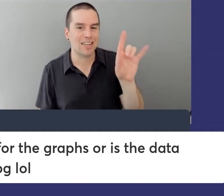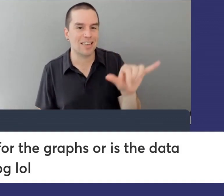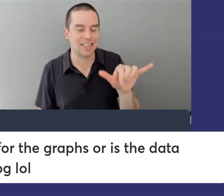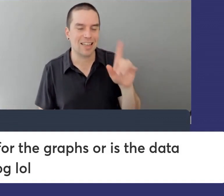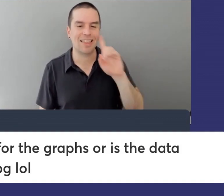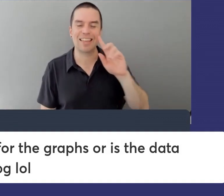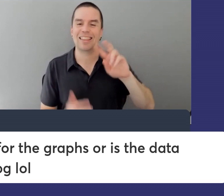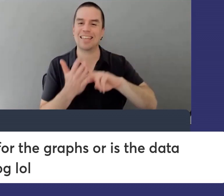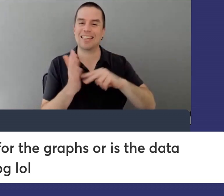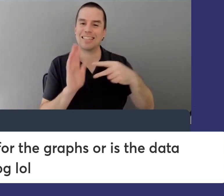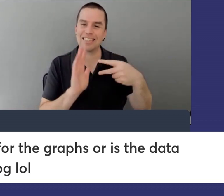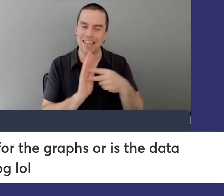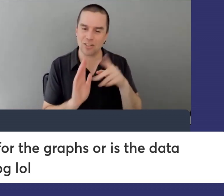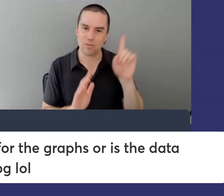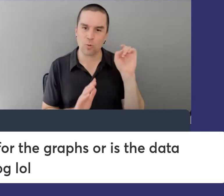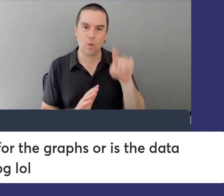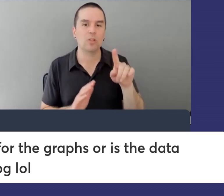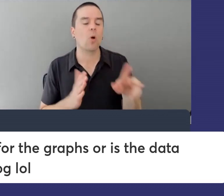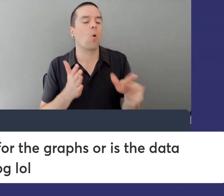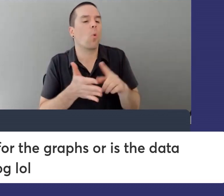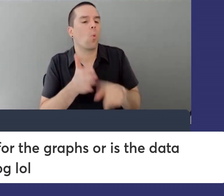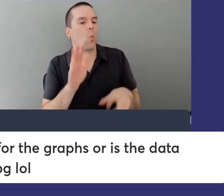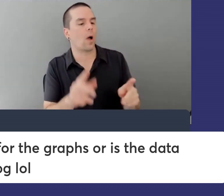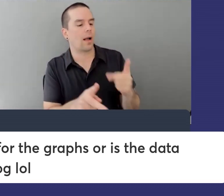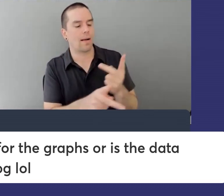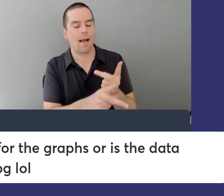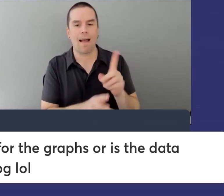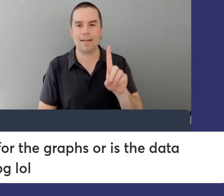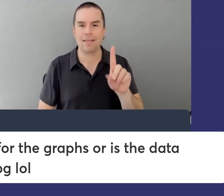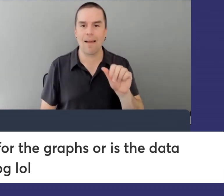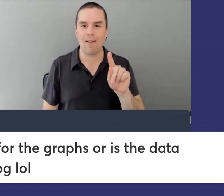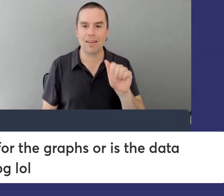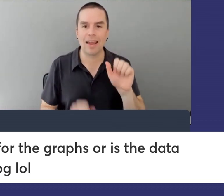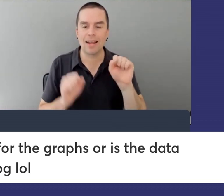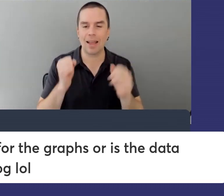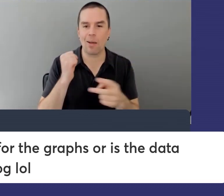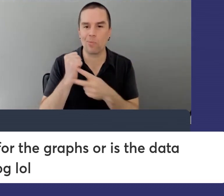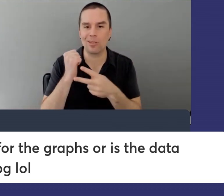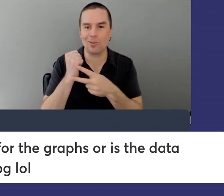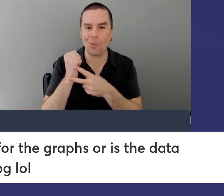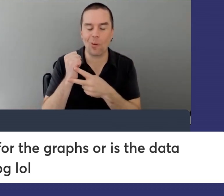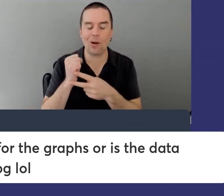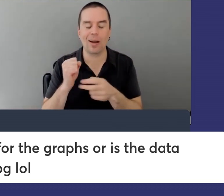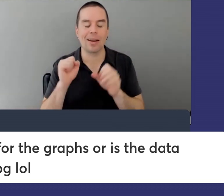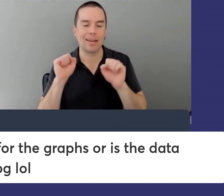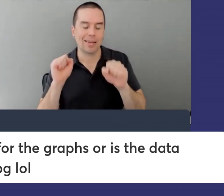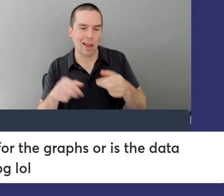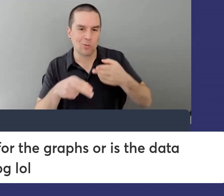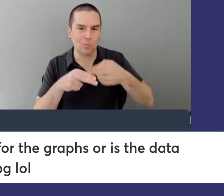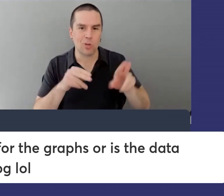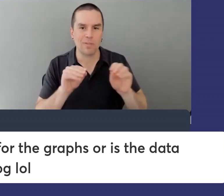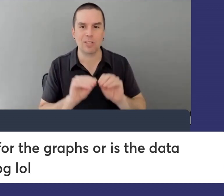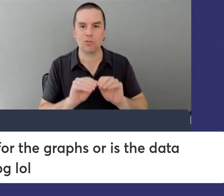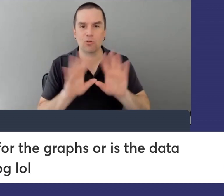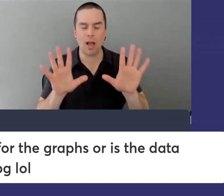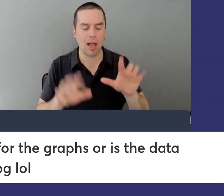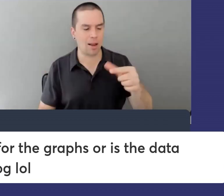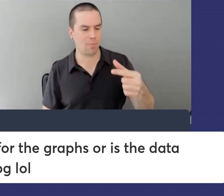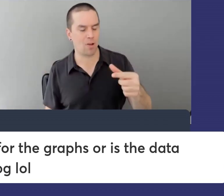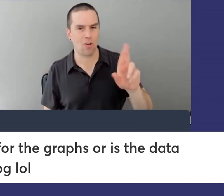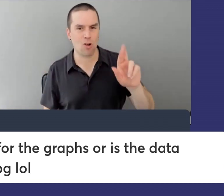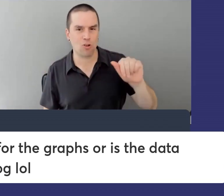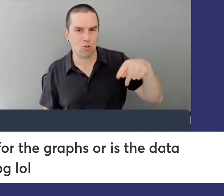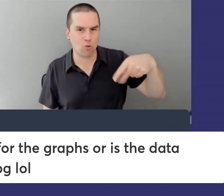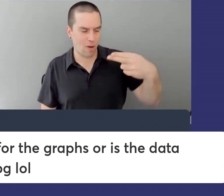like what kind of data can be stored, and maybe a little bit of a brief clarification on like the graphs part of the